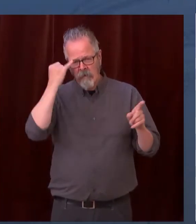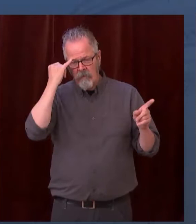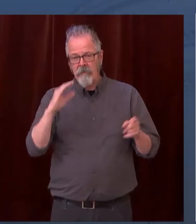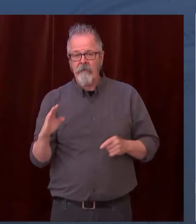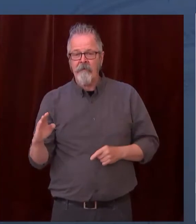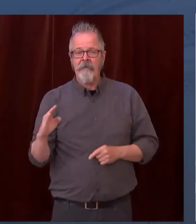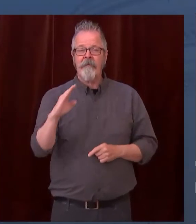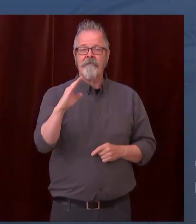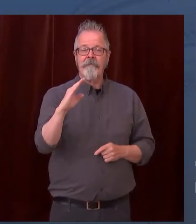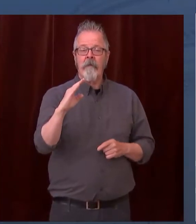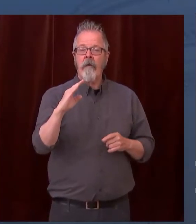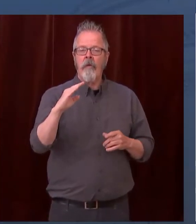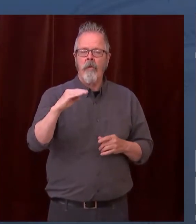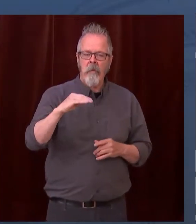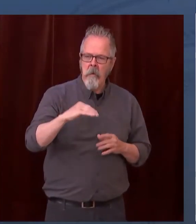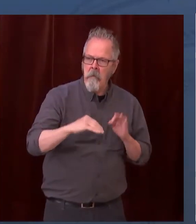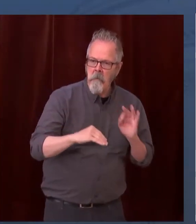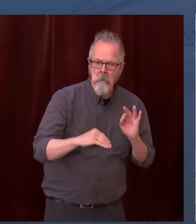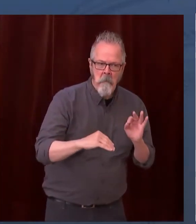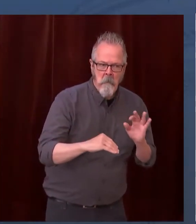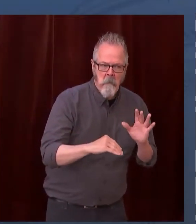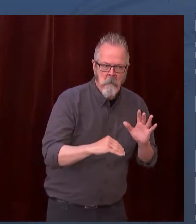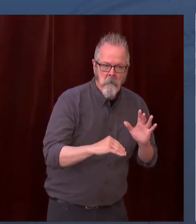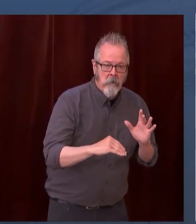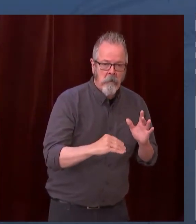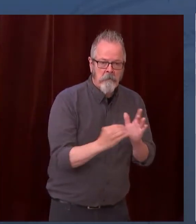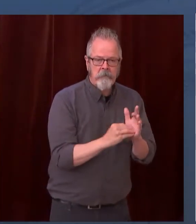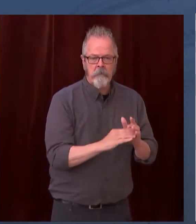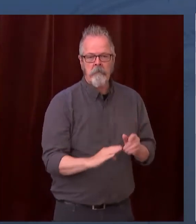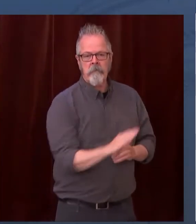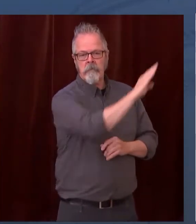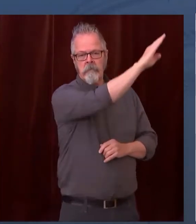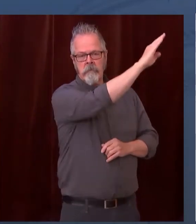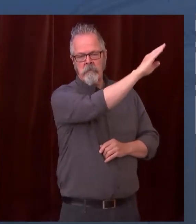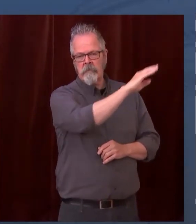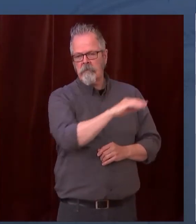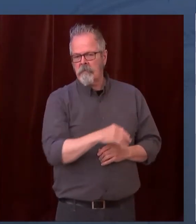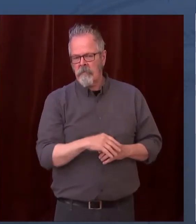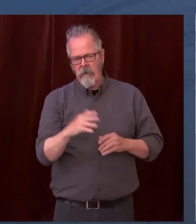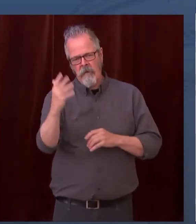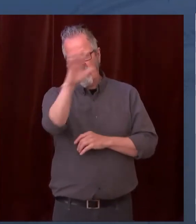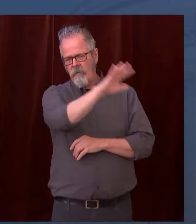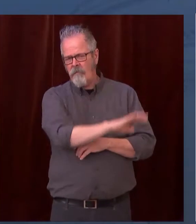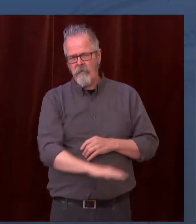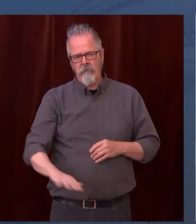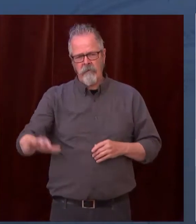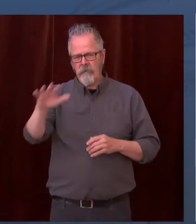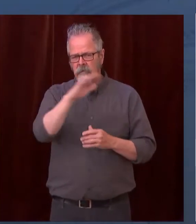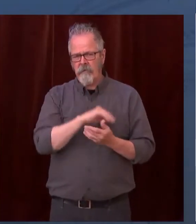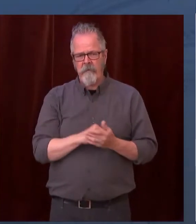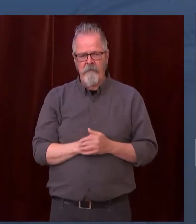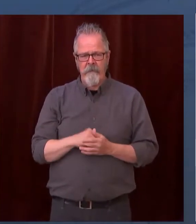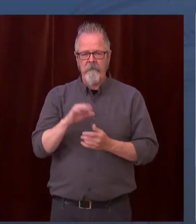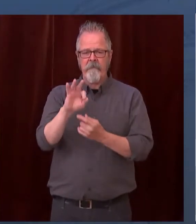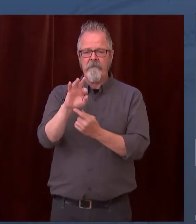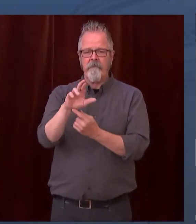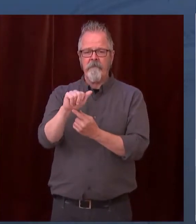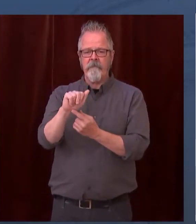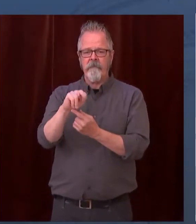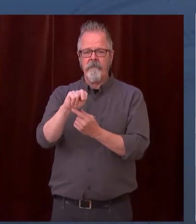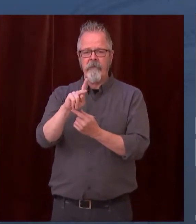again, had a relatively low peak in April, but now has gone up dramatically to 59.1.